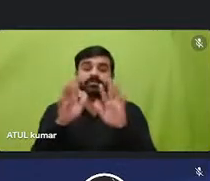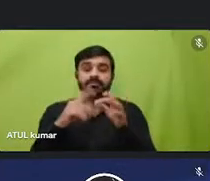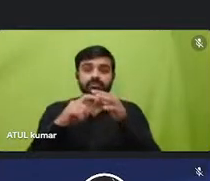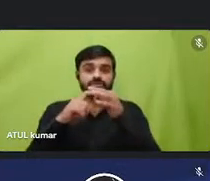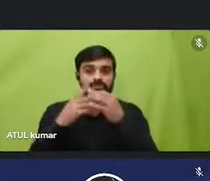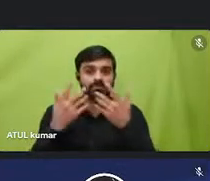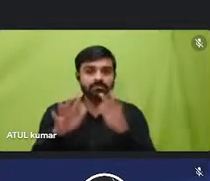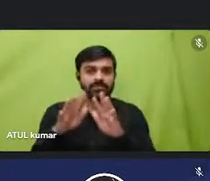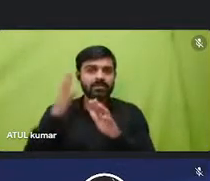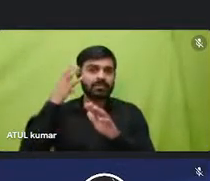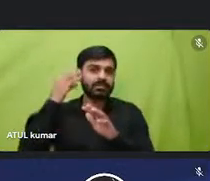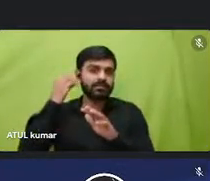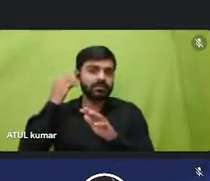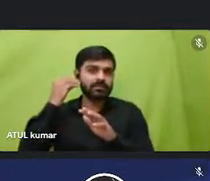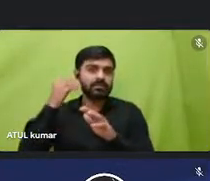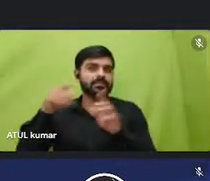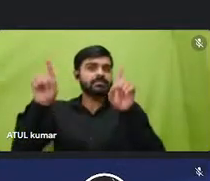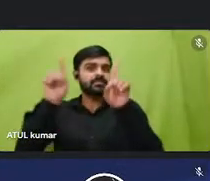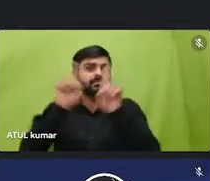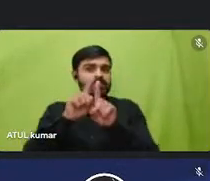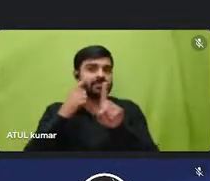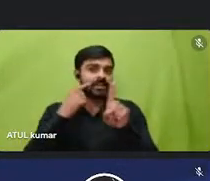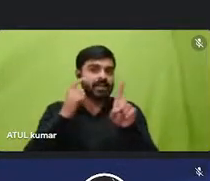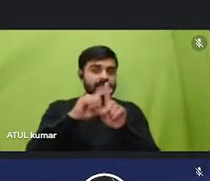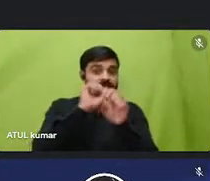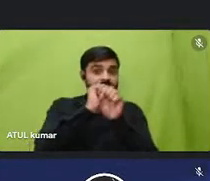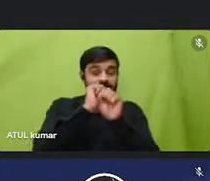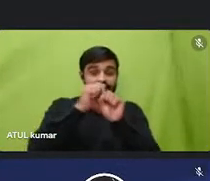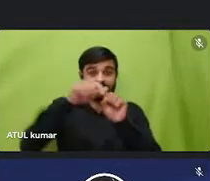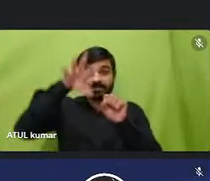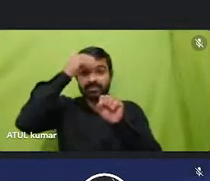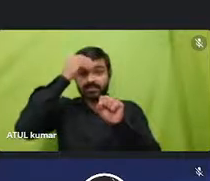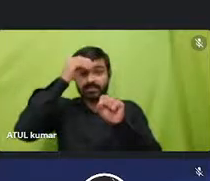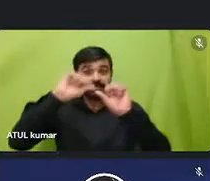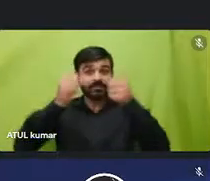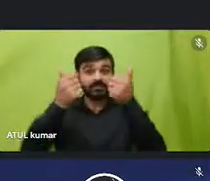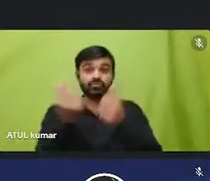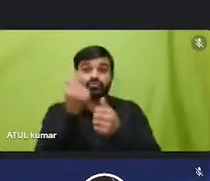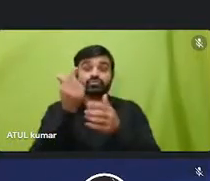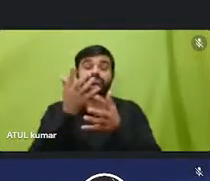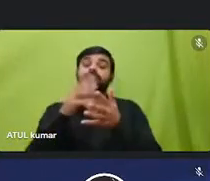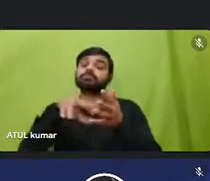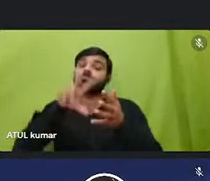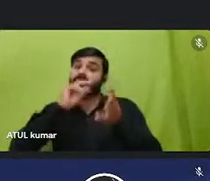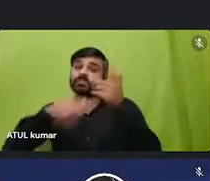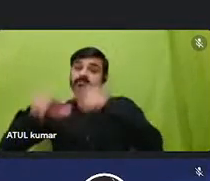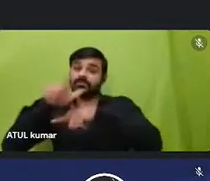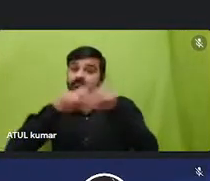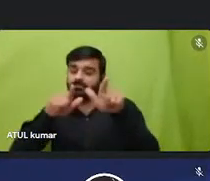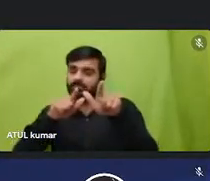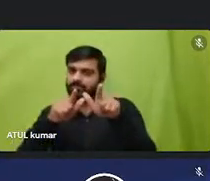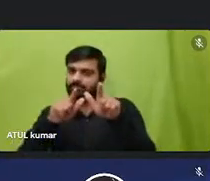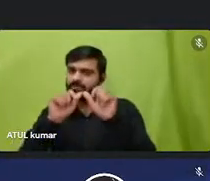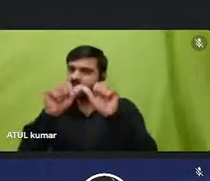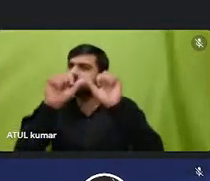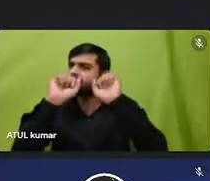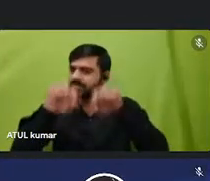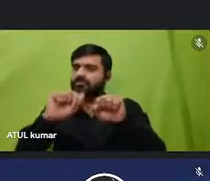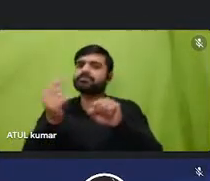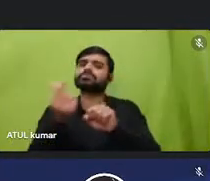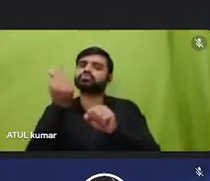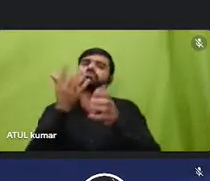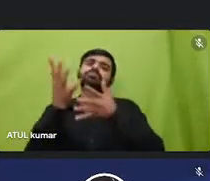would a hearing person of the same intellectual ability be able to use spoken language? Then the answer is yes, they could use